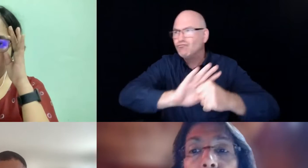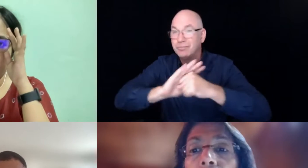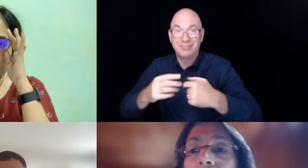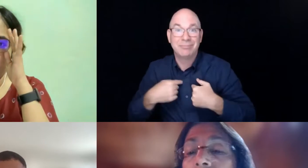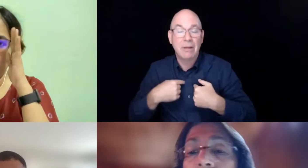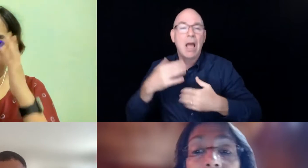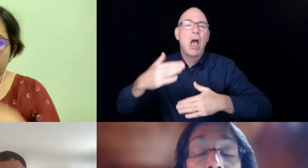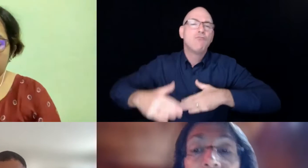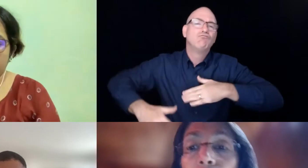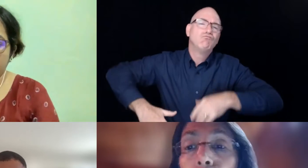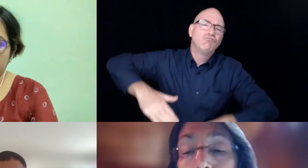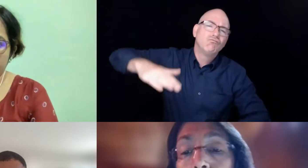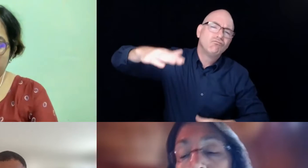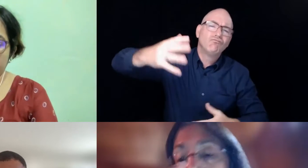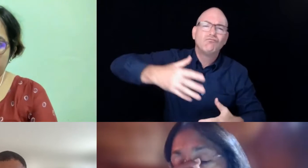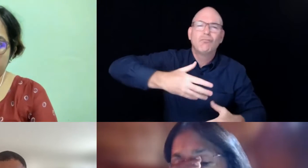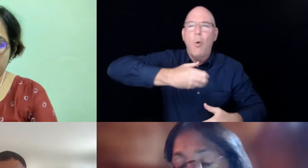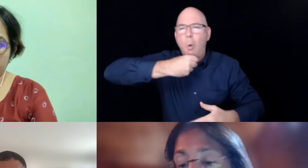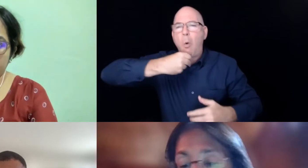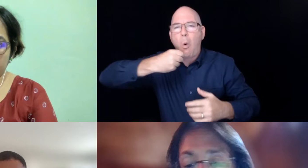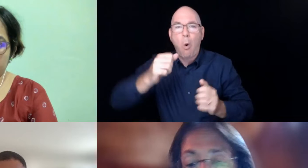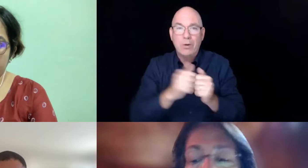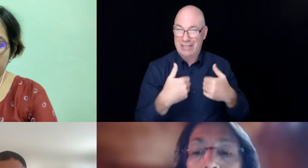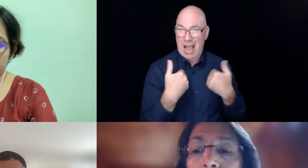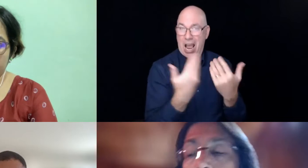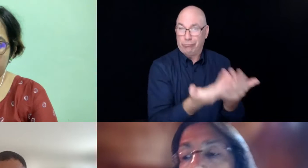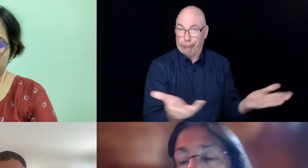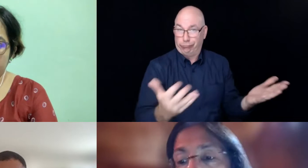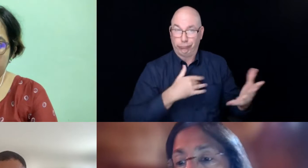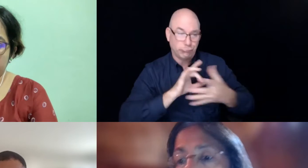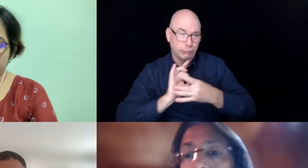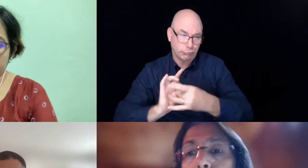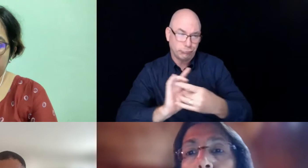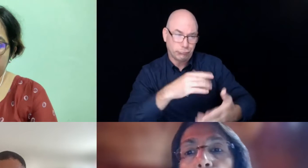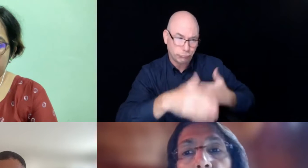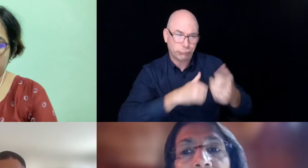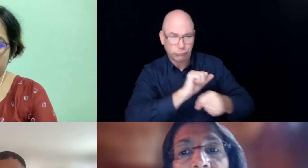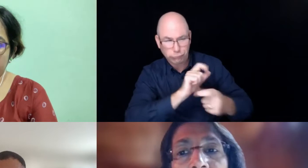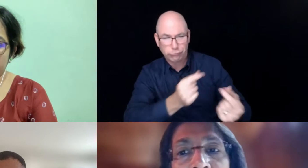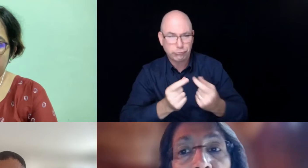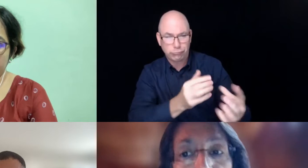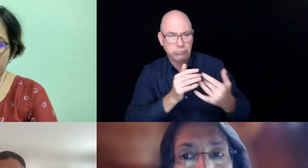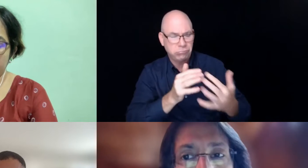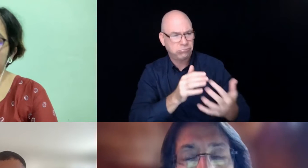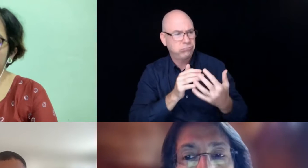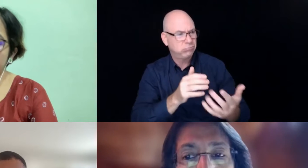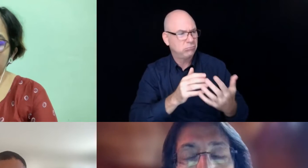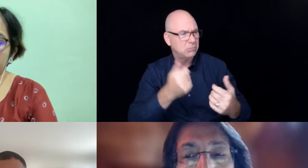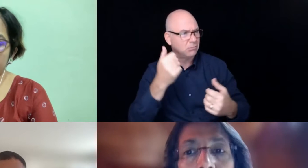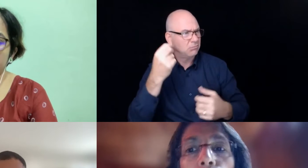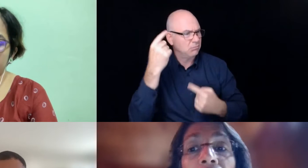grew older and as I continued to work with younger generations, I realized that what we had asked